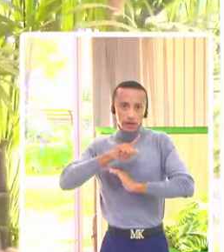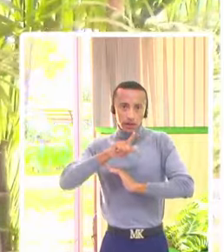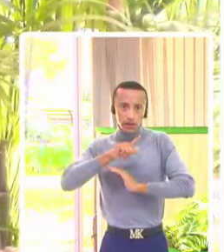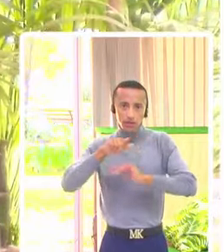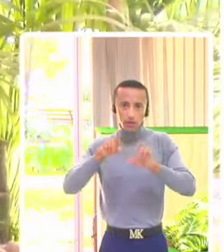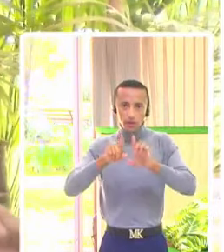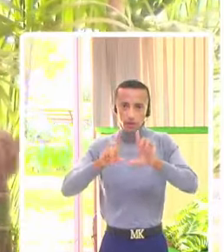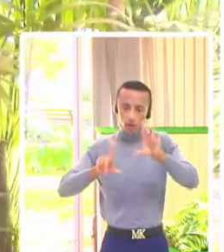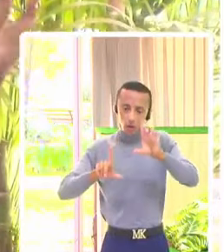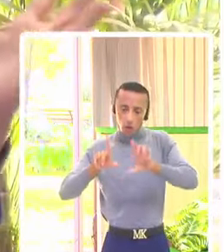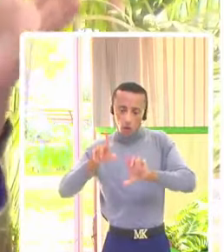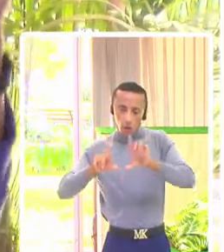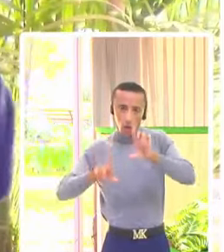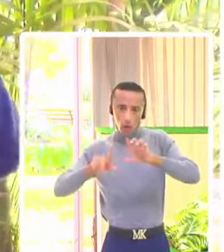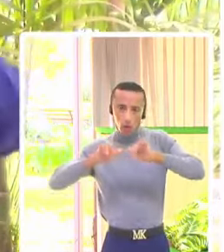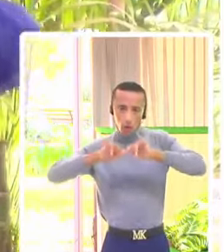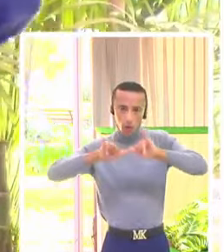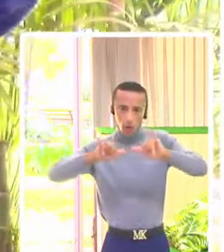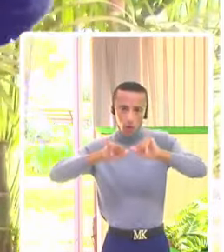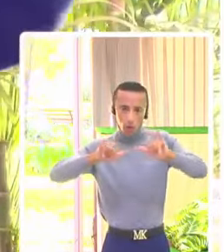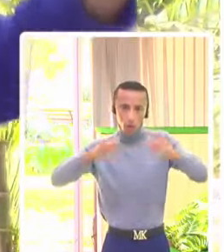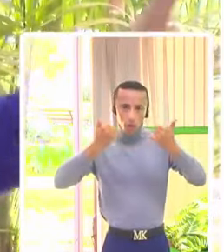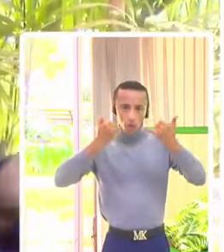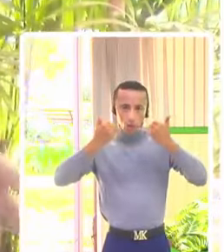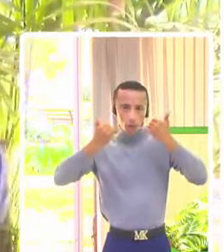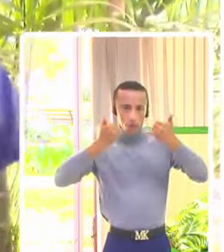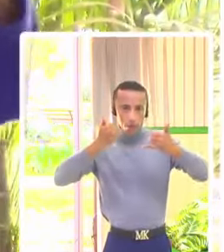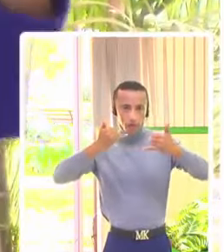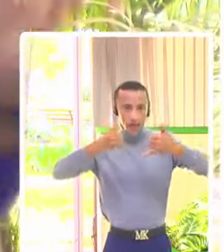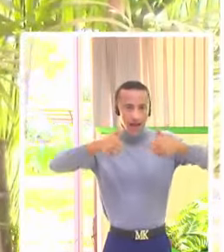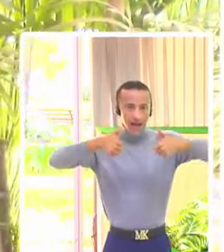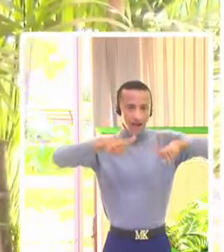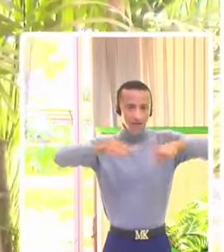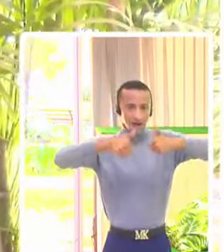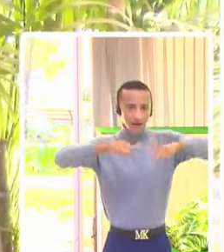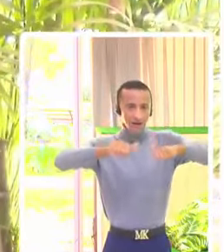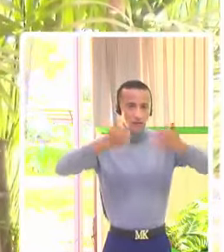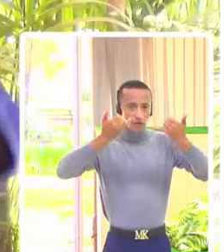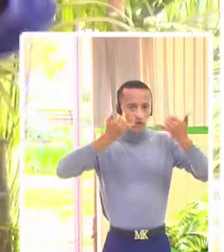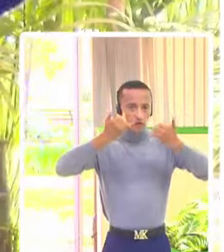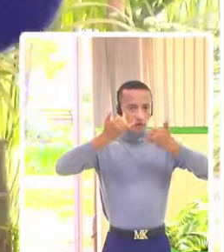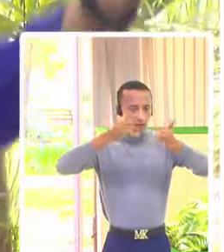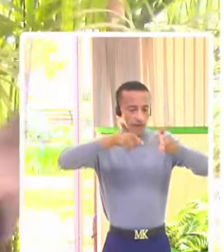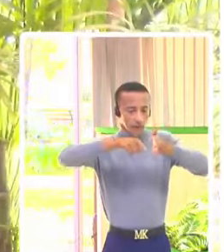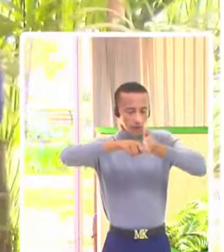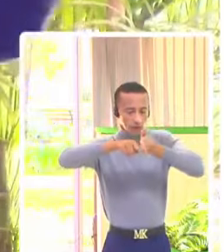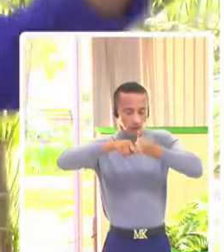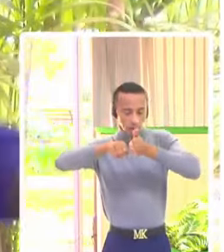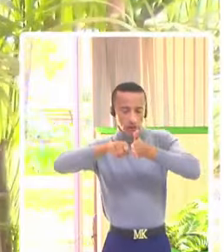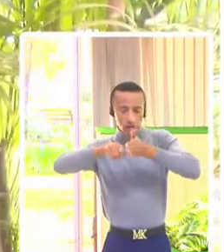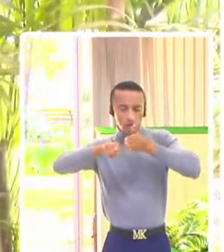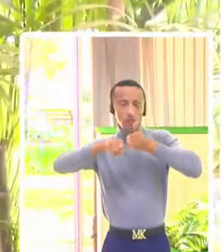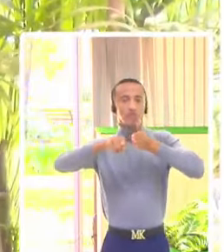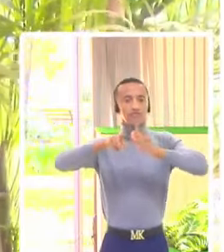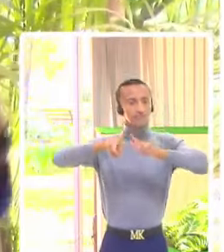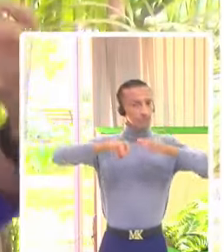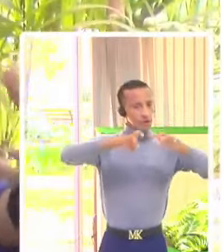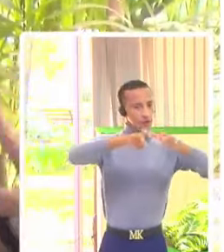data analysis, we try to cover all the faces of